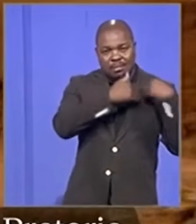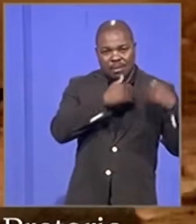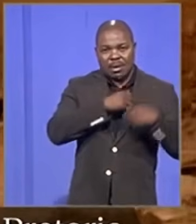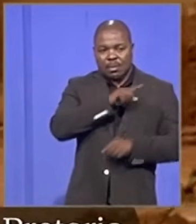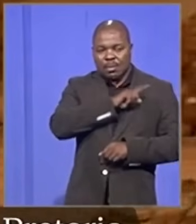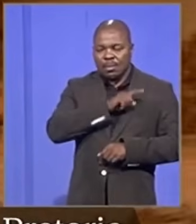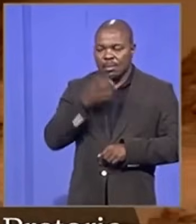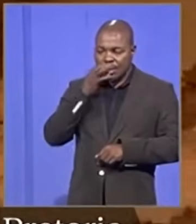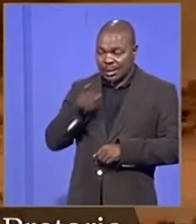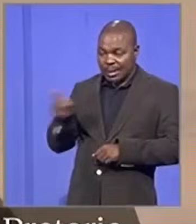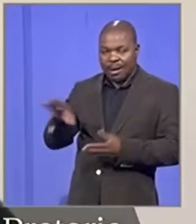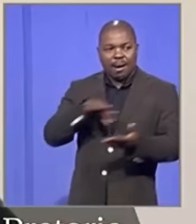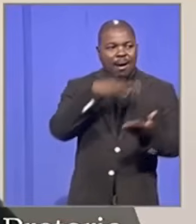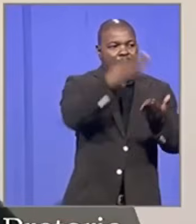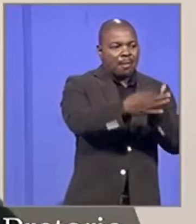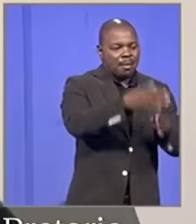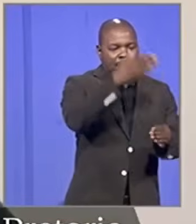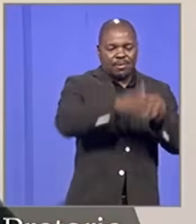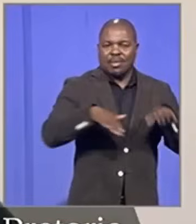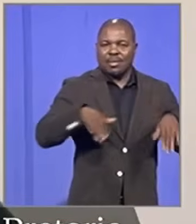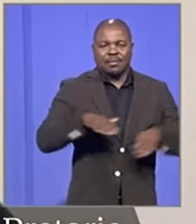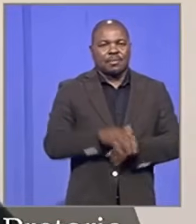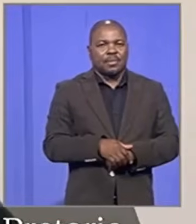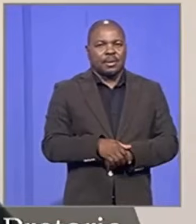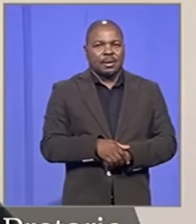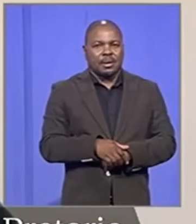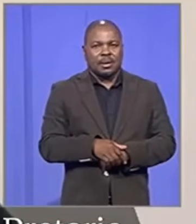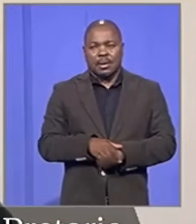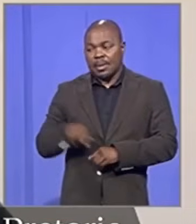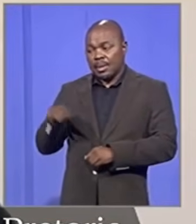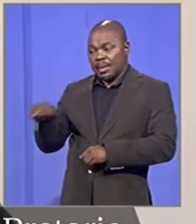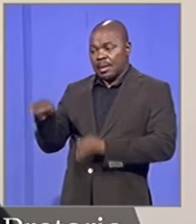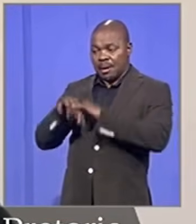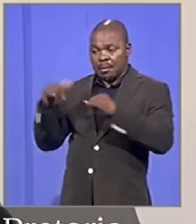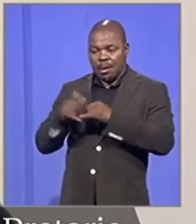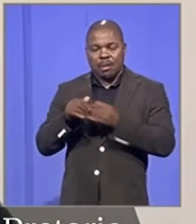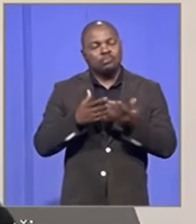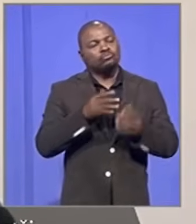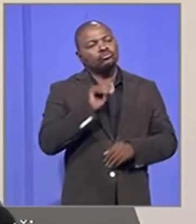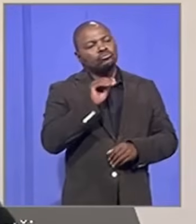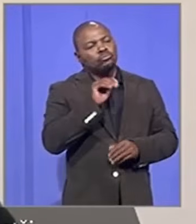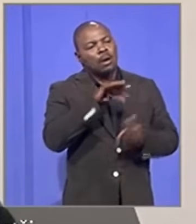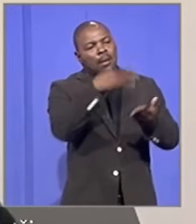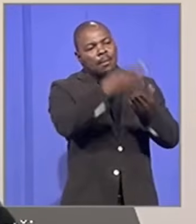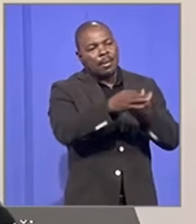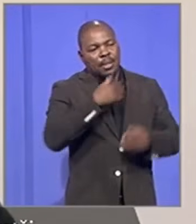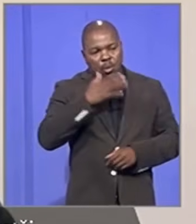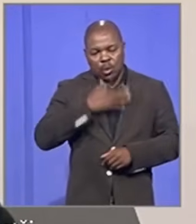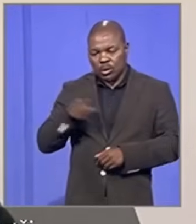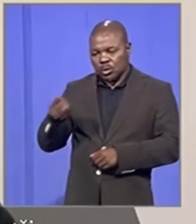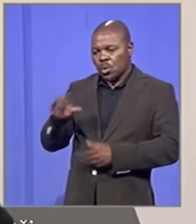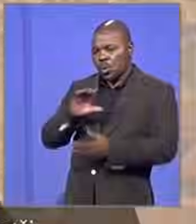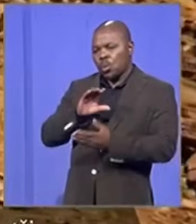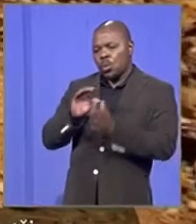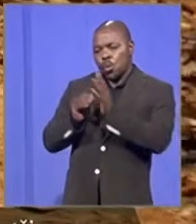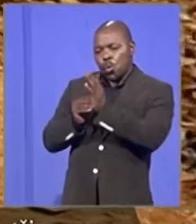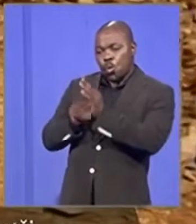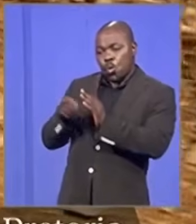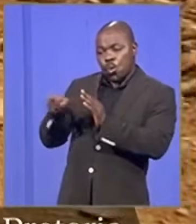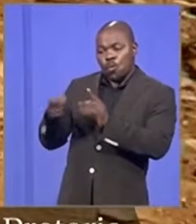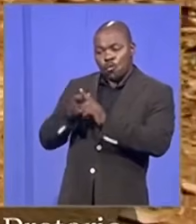wediwi. Brick's application to extract coal discovered at the